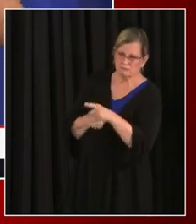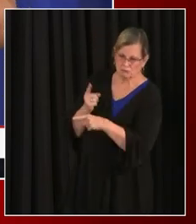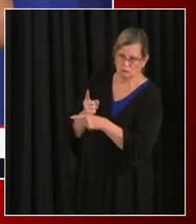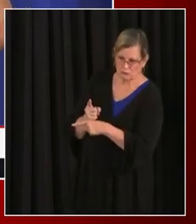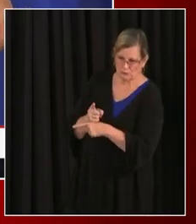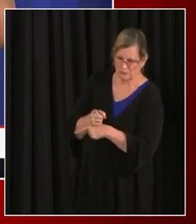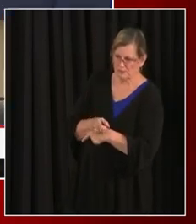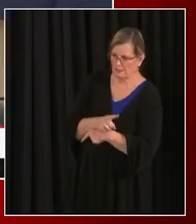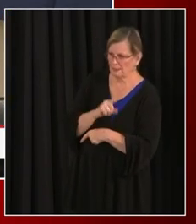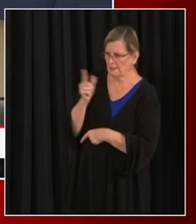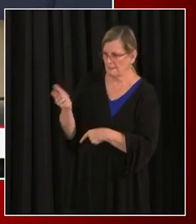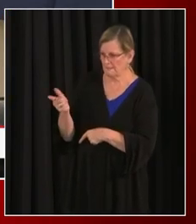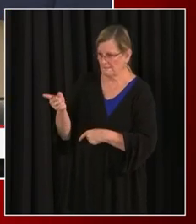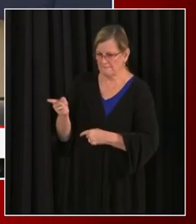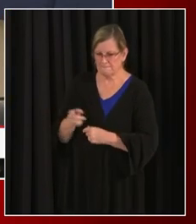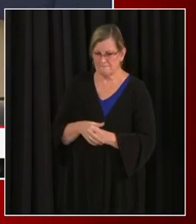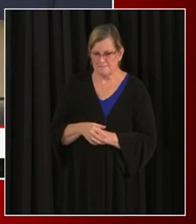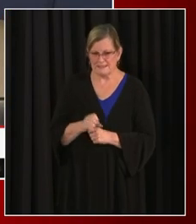Yes, Sam?